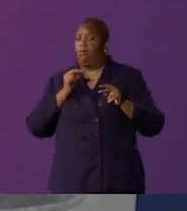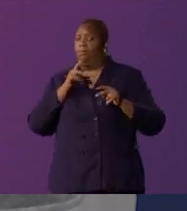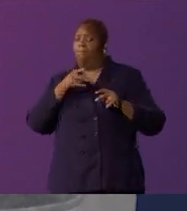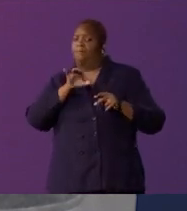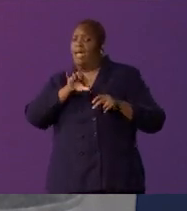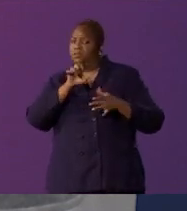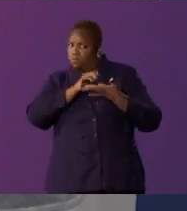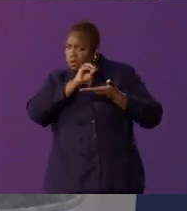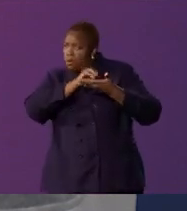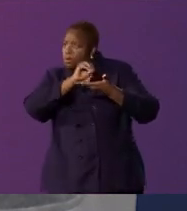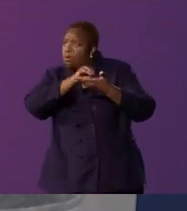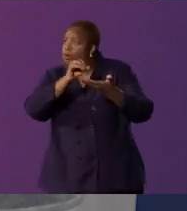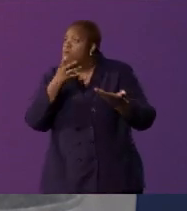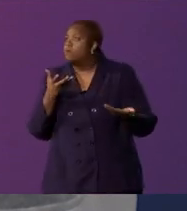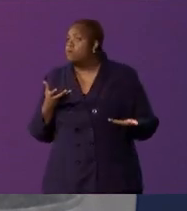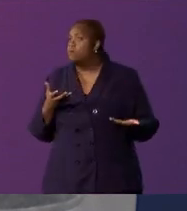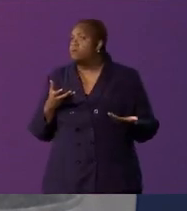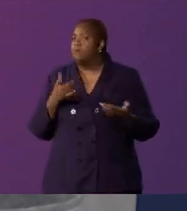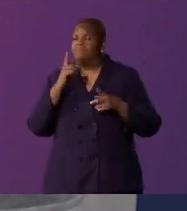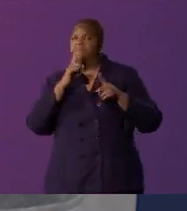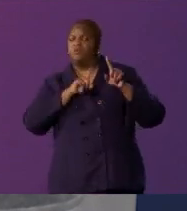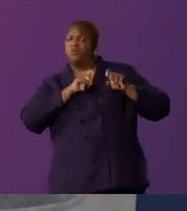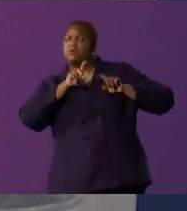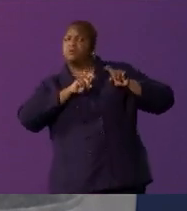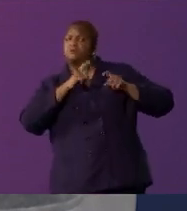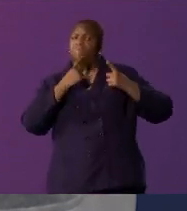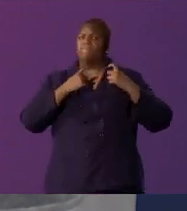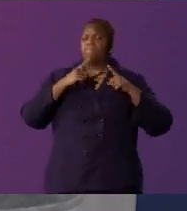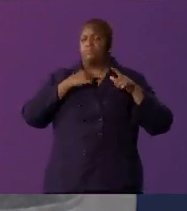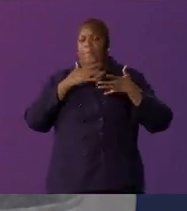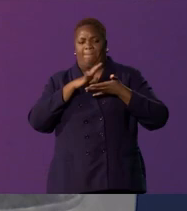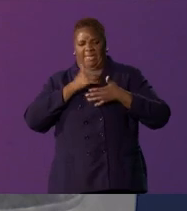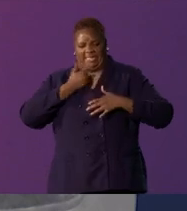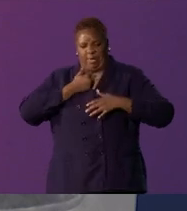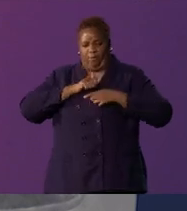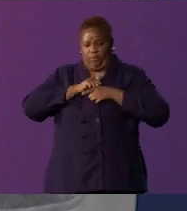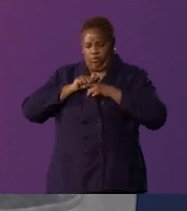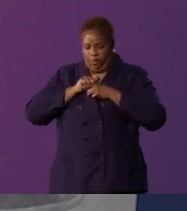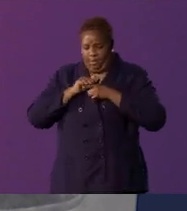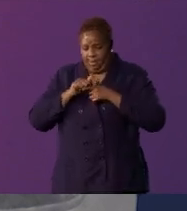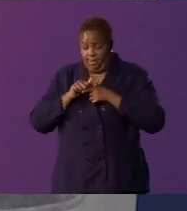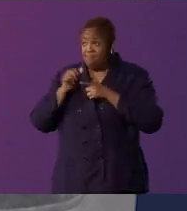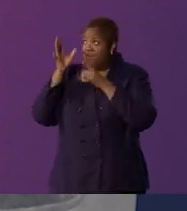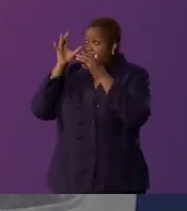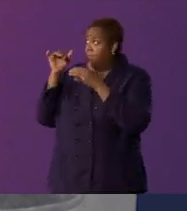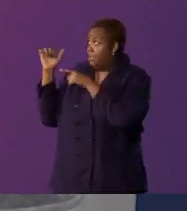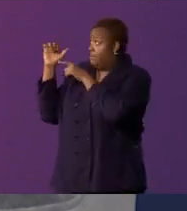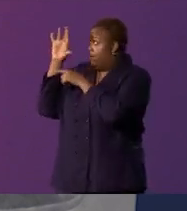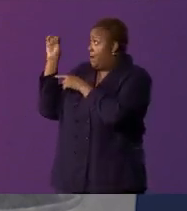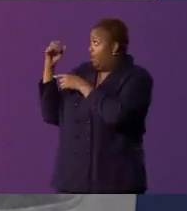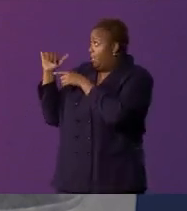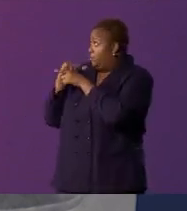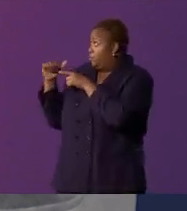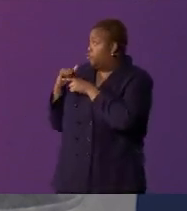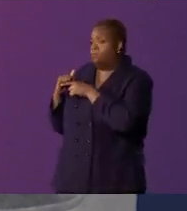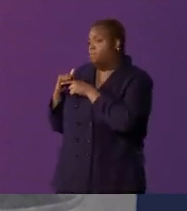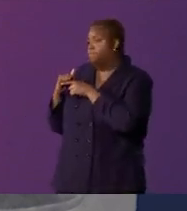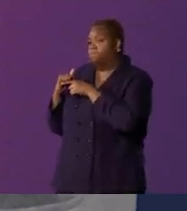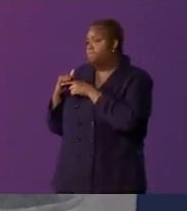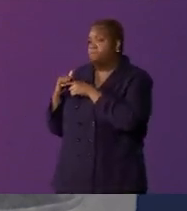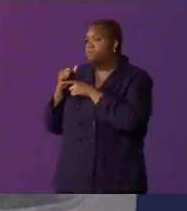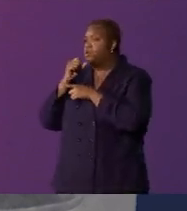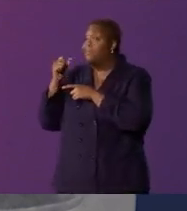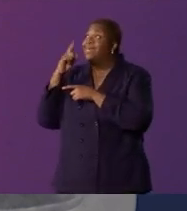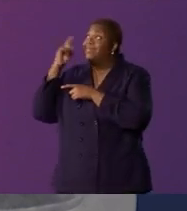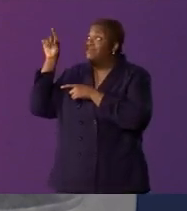Ask questions. Become your own training person. Don't expect the company to do it for you, because if the company does it for